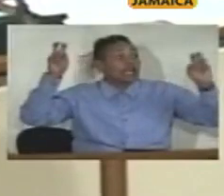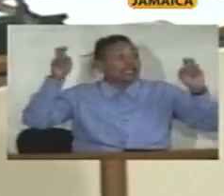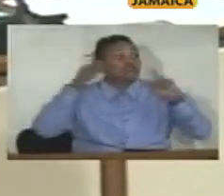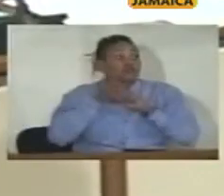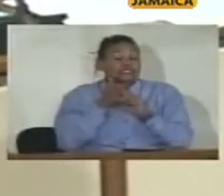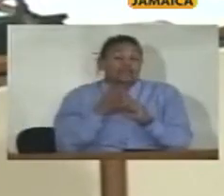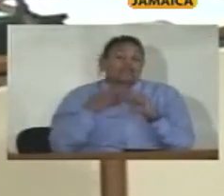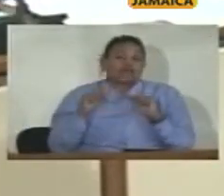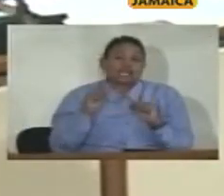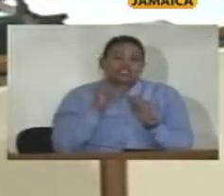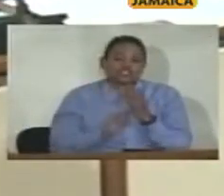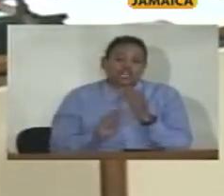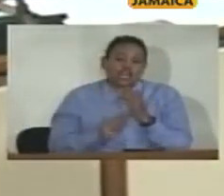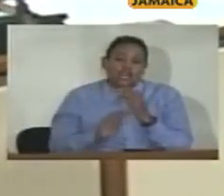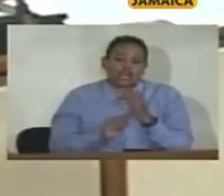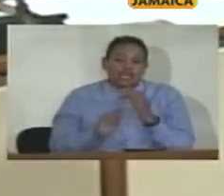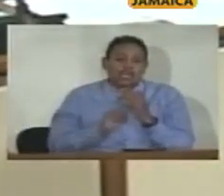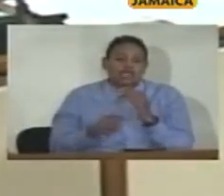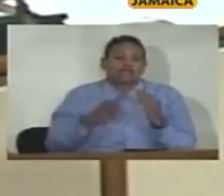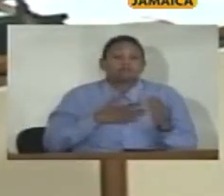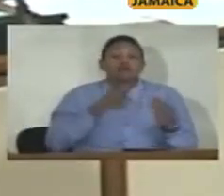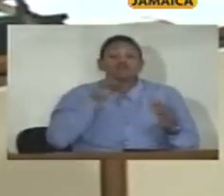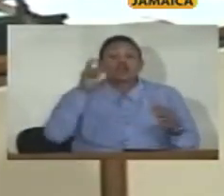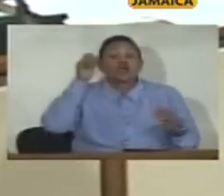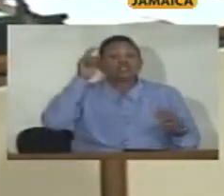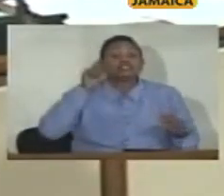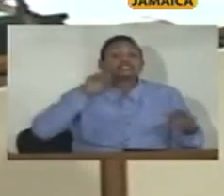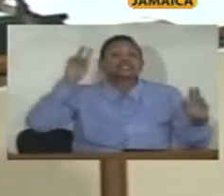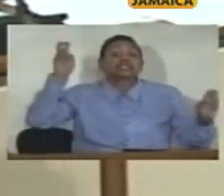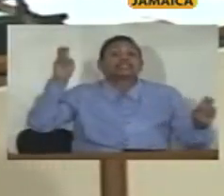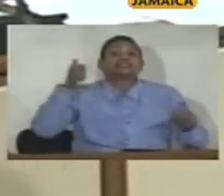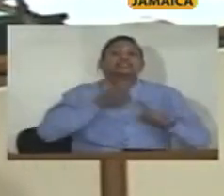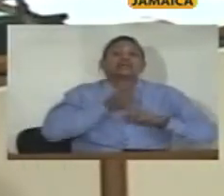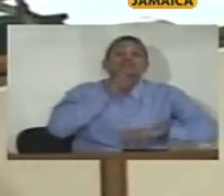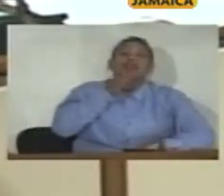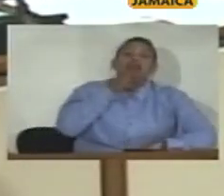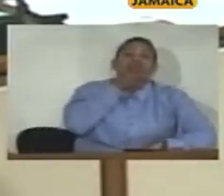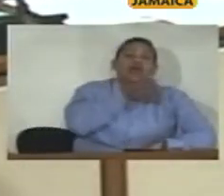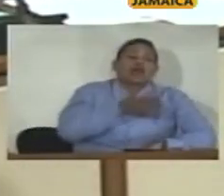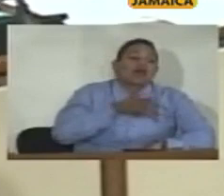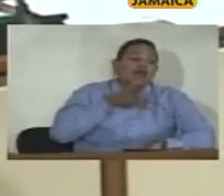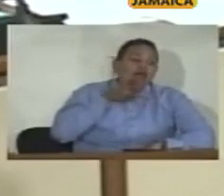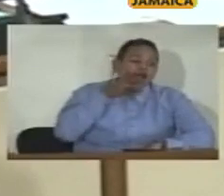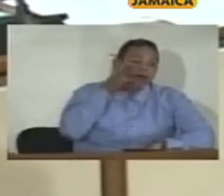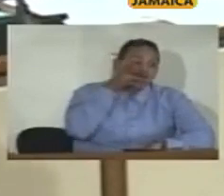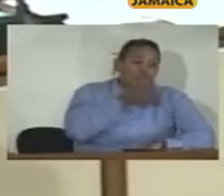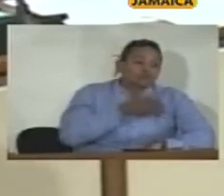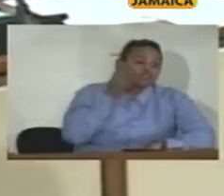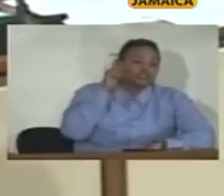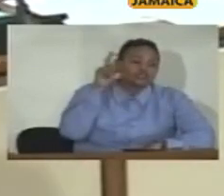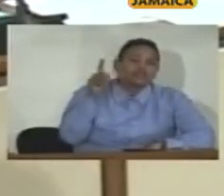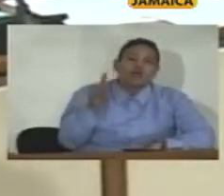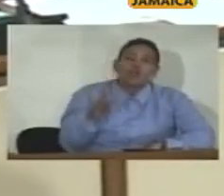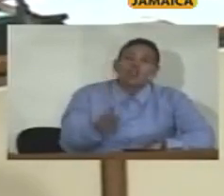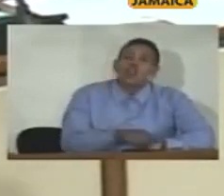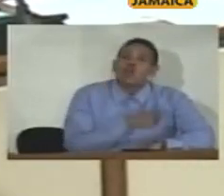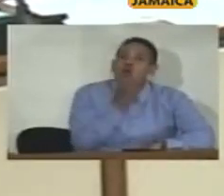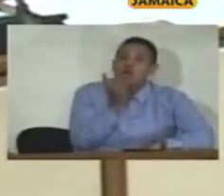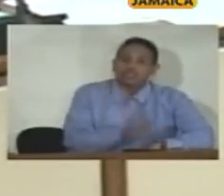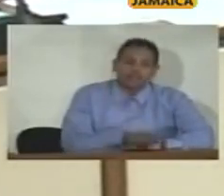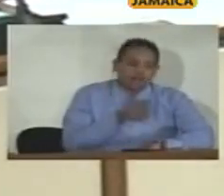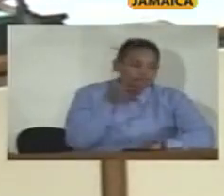can check it. My understanding is that the matter was languishing for an inordinate length of